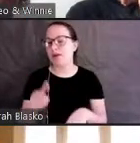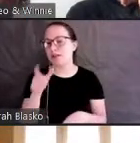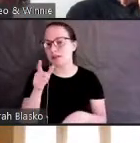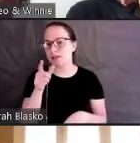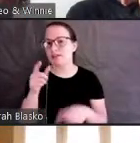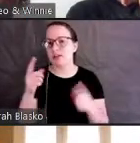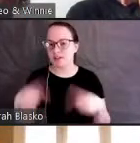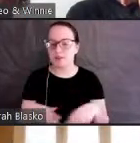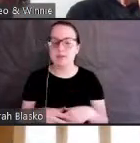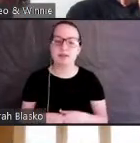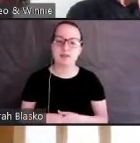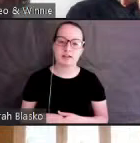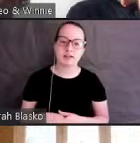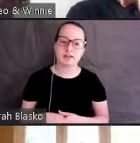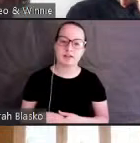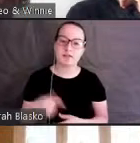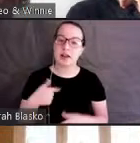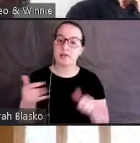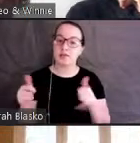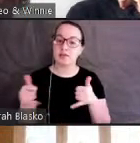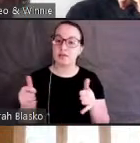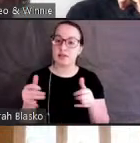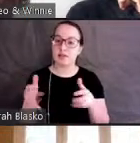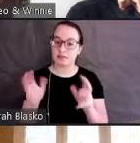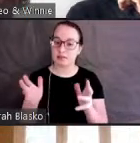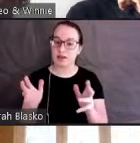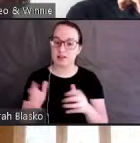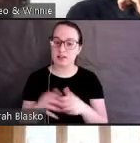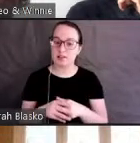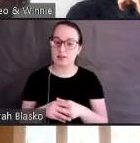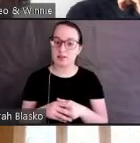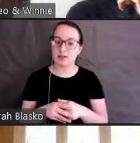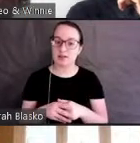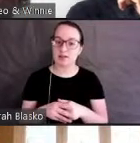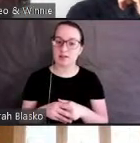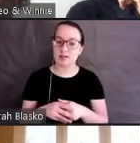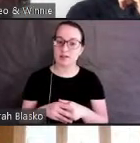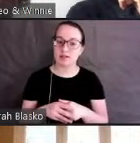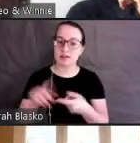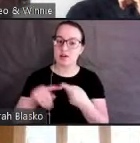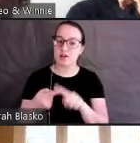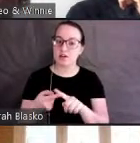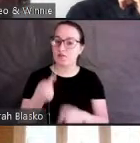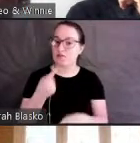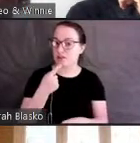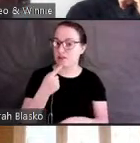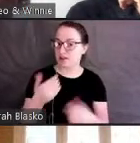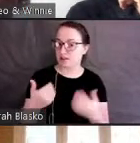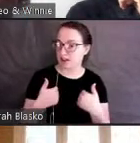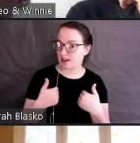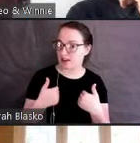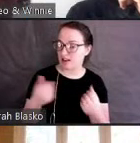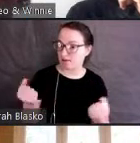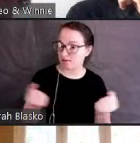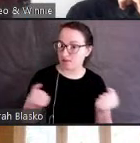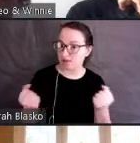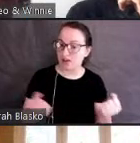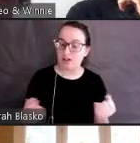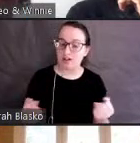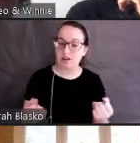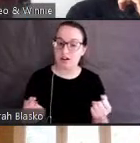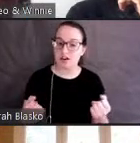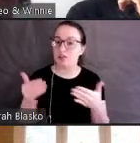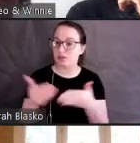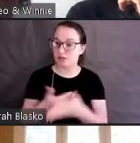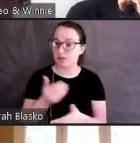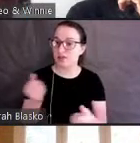engineering professors, and he sent me a message prior. He said, hey, I got this car that his two sons drove. And